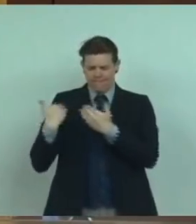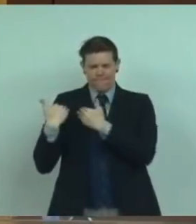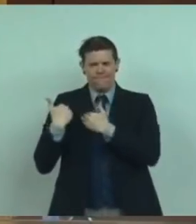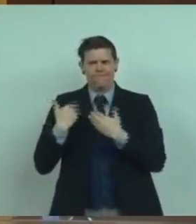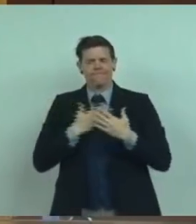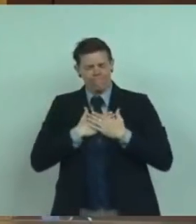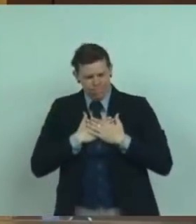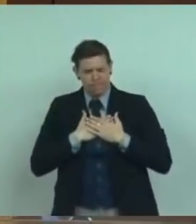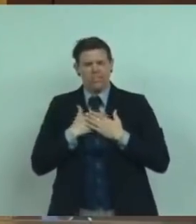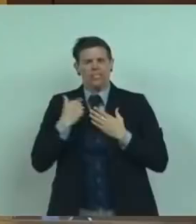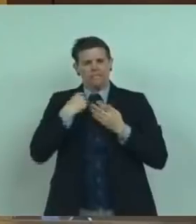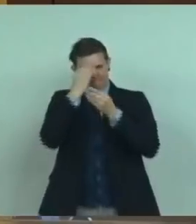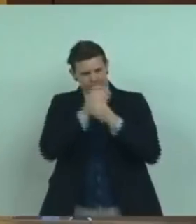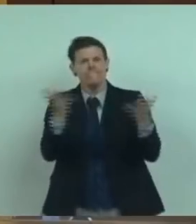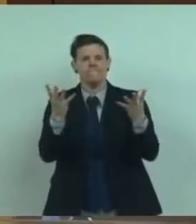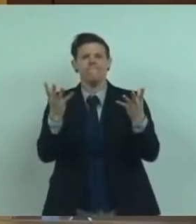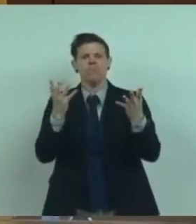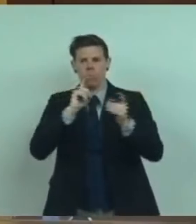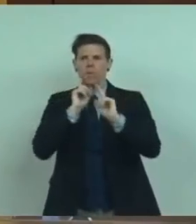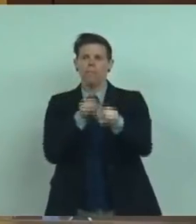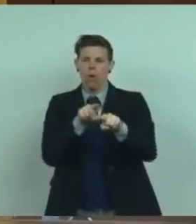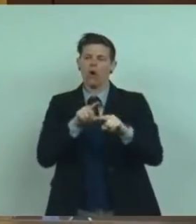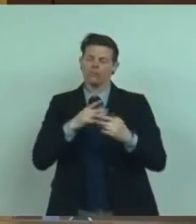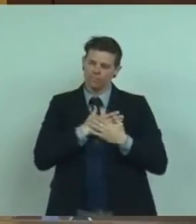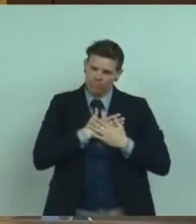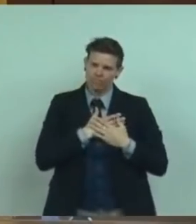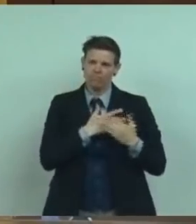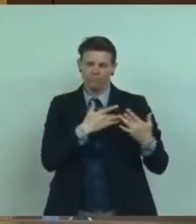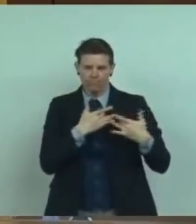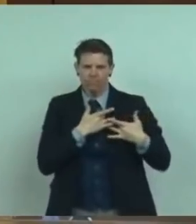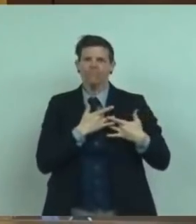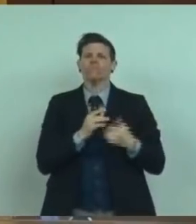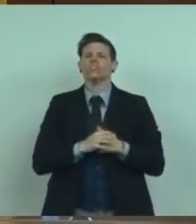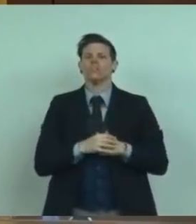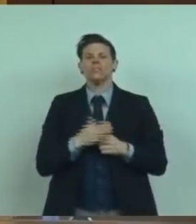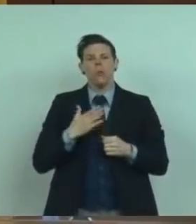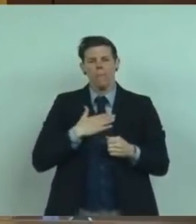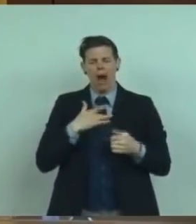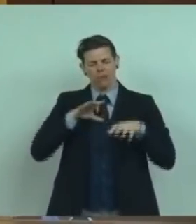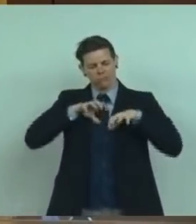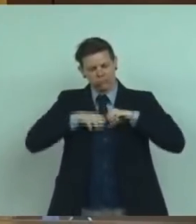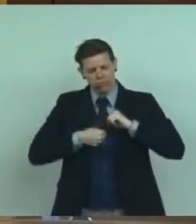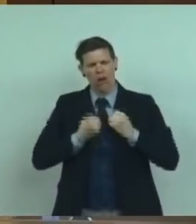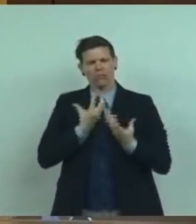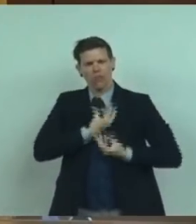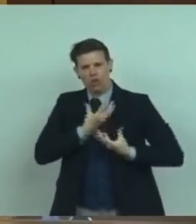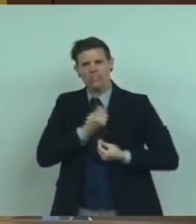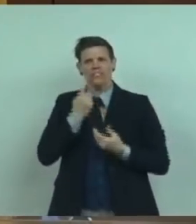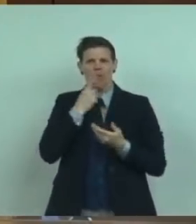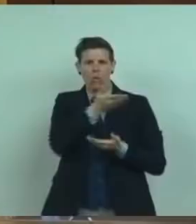nothing compared to the absolute loss for the families who have suffered